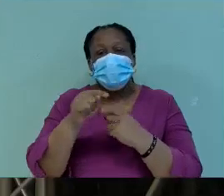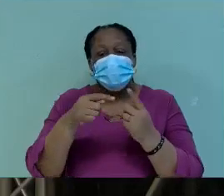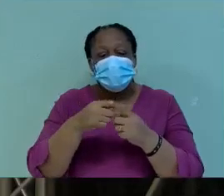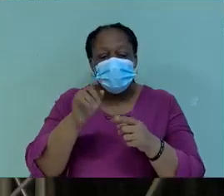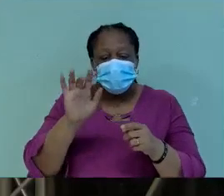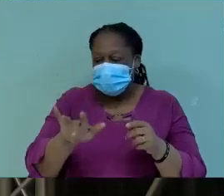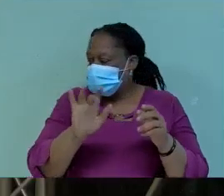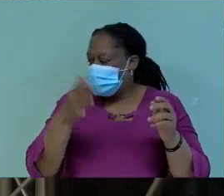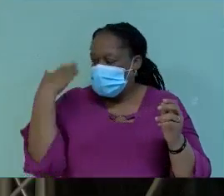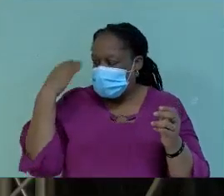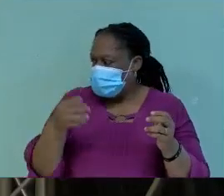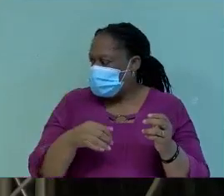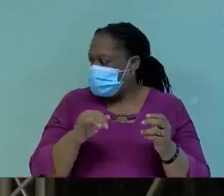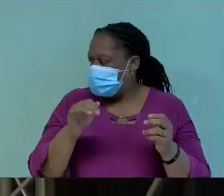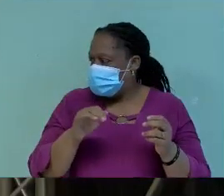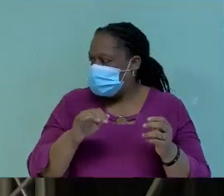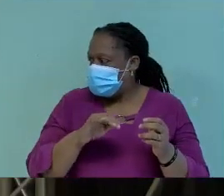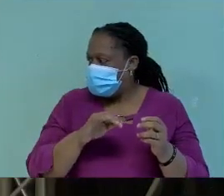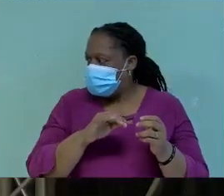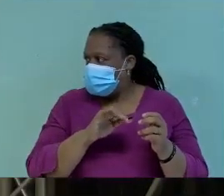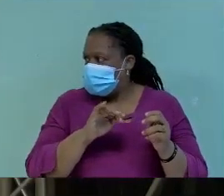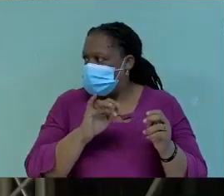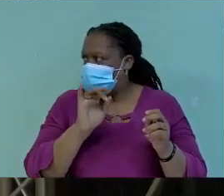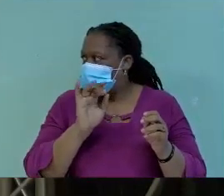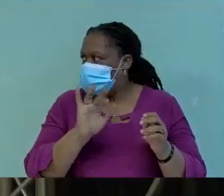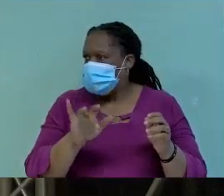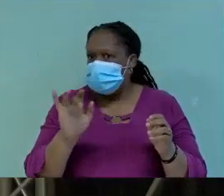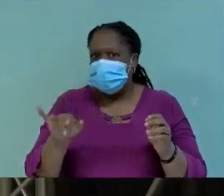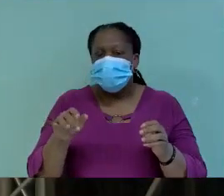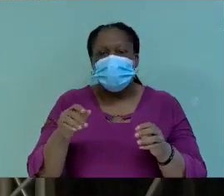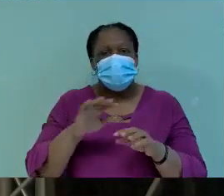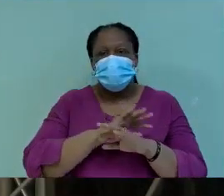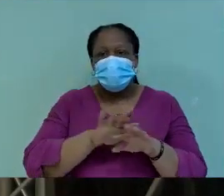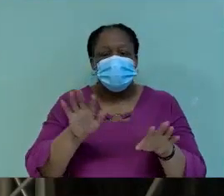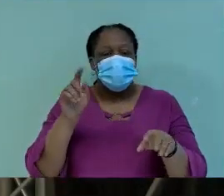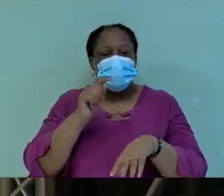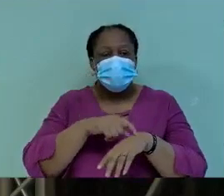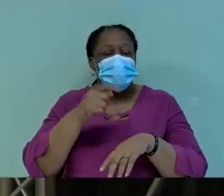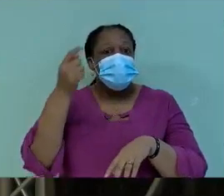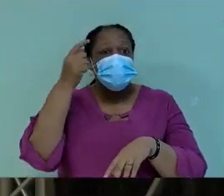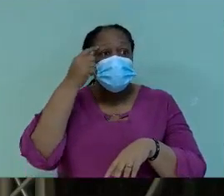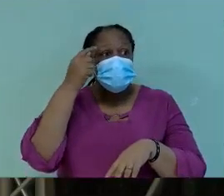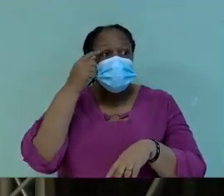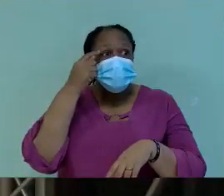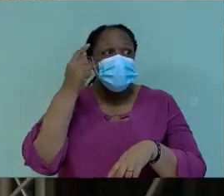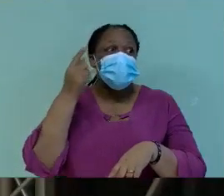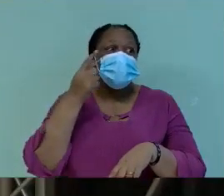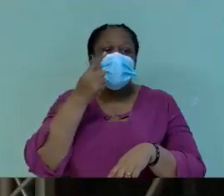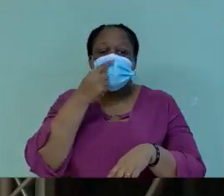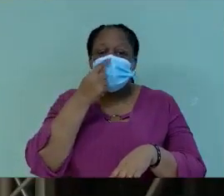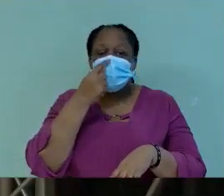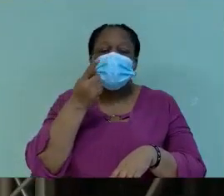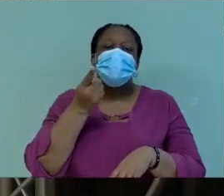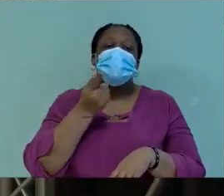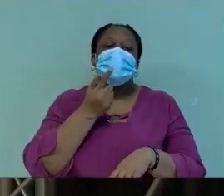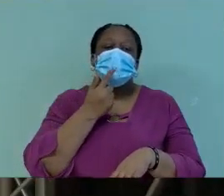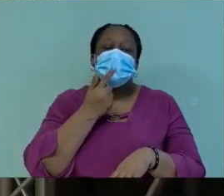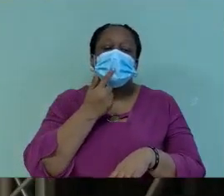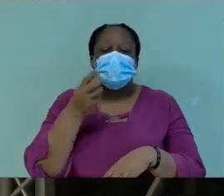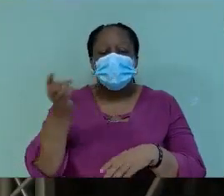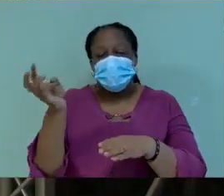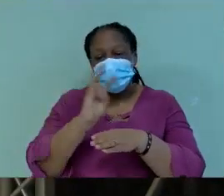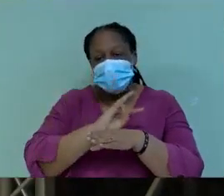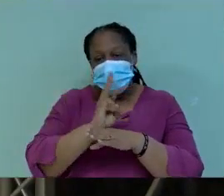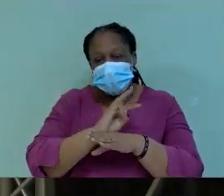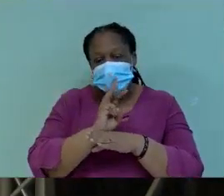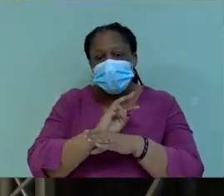commonly touched surfaces, and keeping your hands out of your eyes, nose, and mouth. We want you to wear a